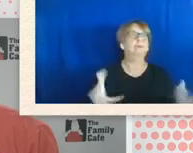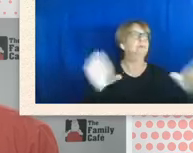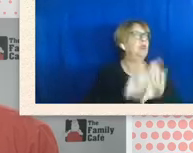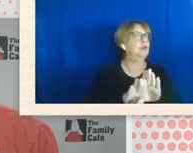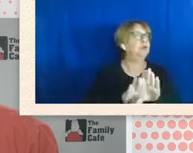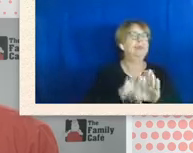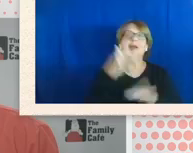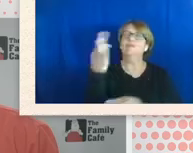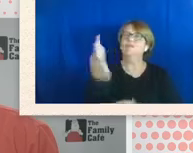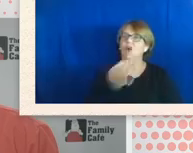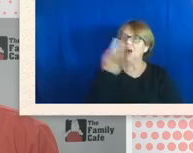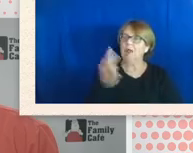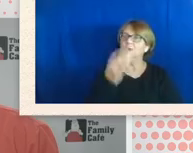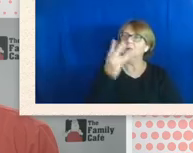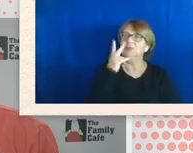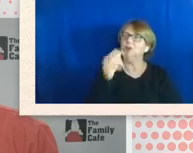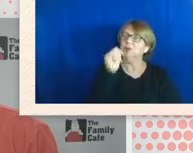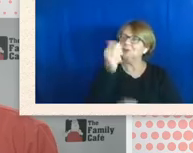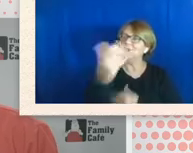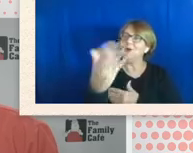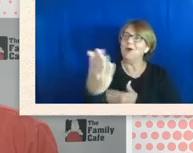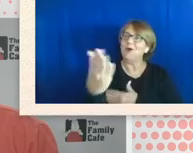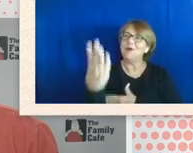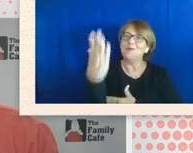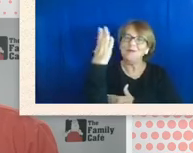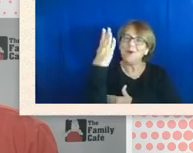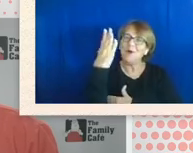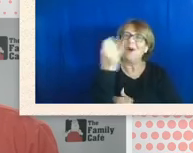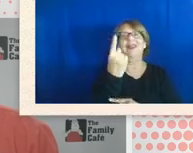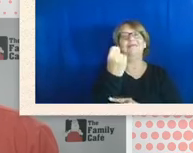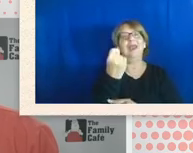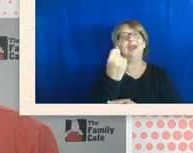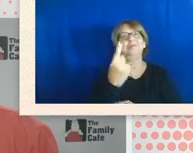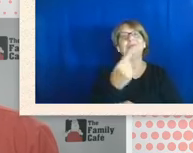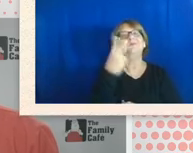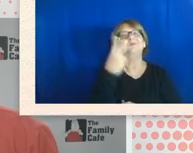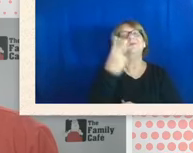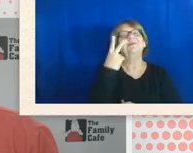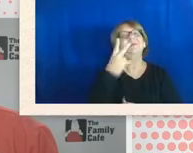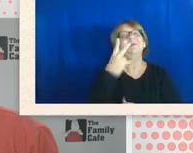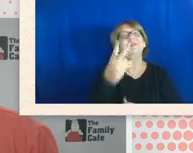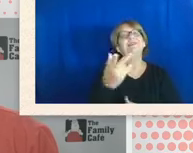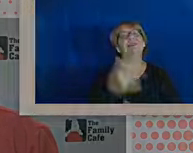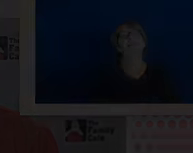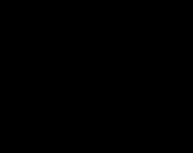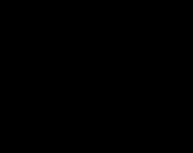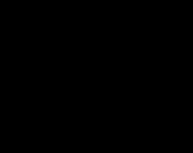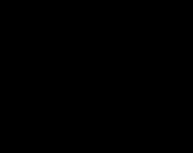we will see you tomorrow morning at 11 a.m. See you then. Thanks, everybody. See you tomorrow.